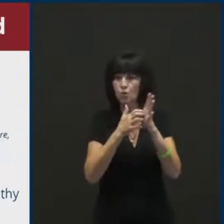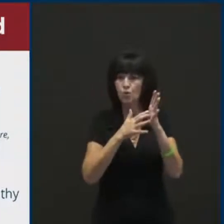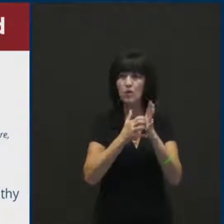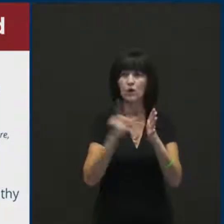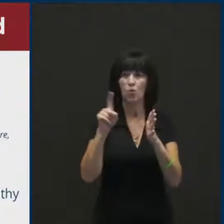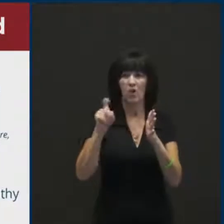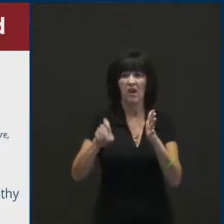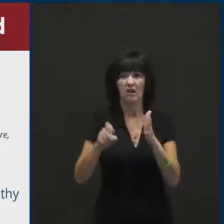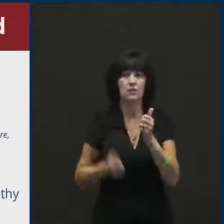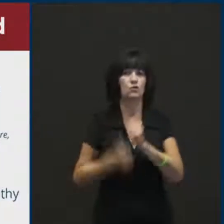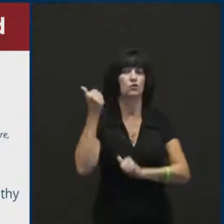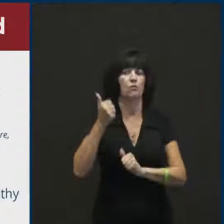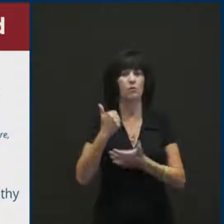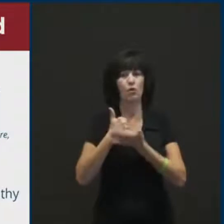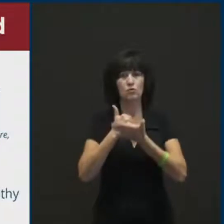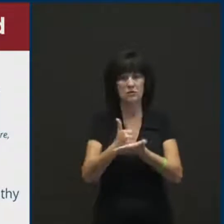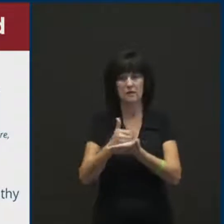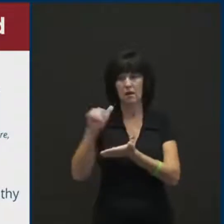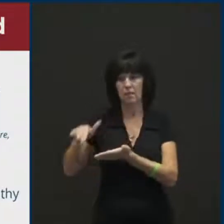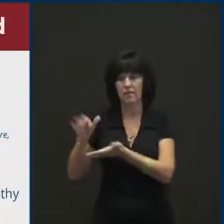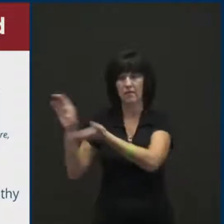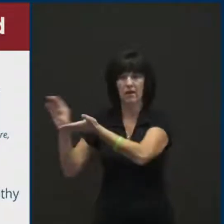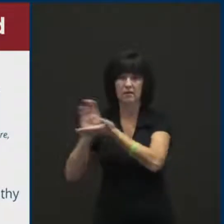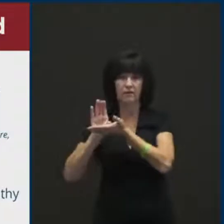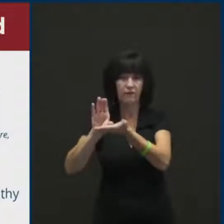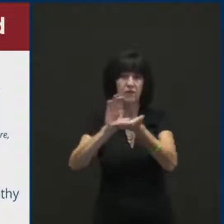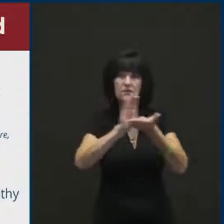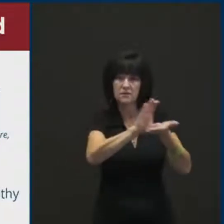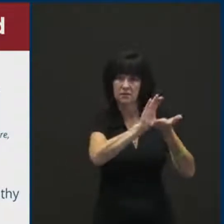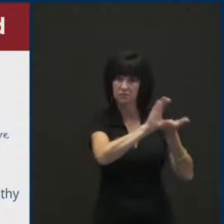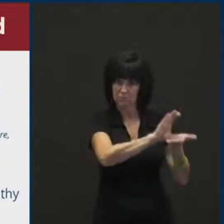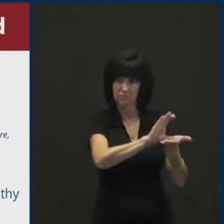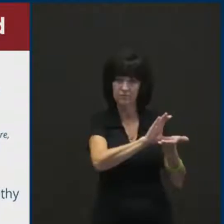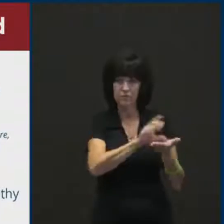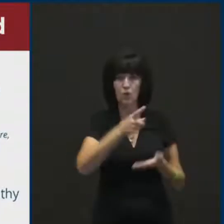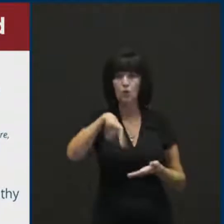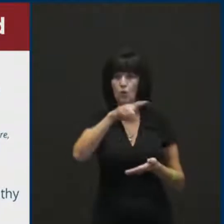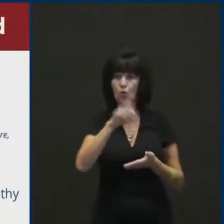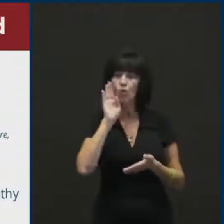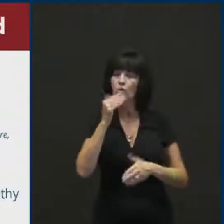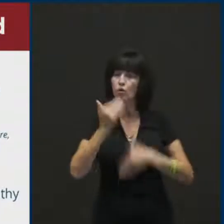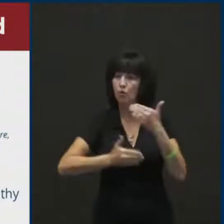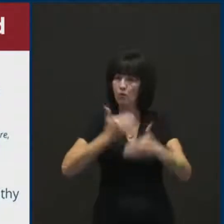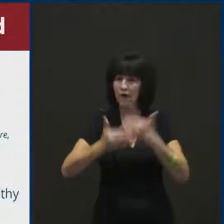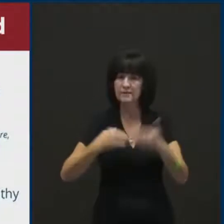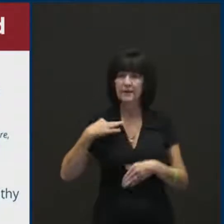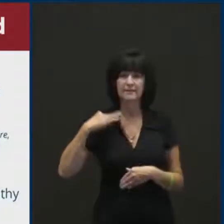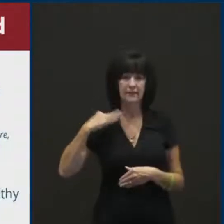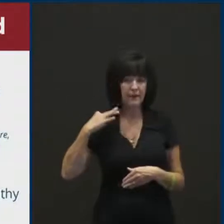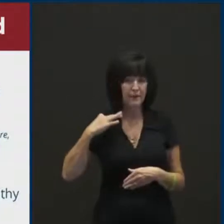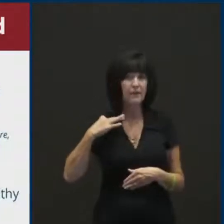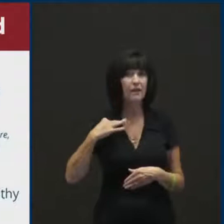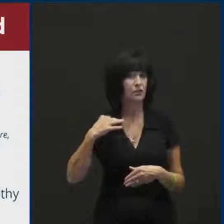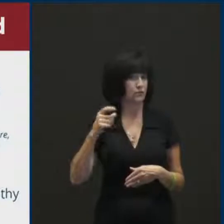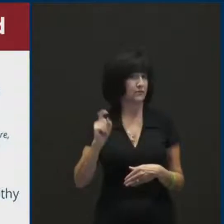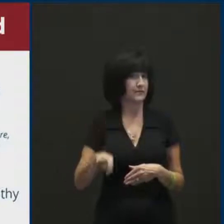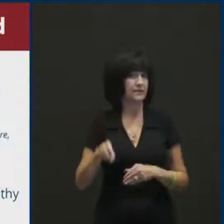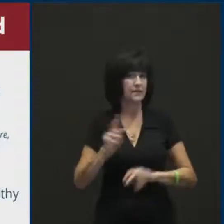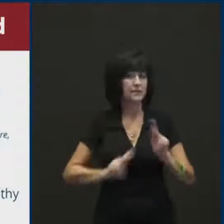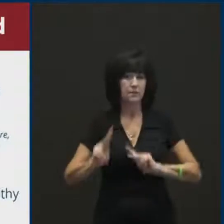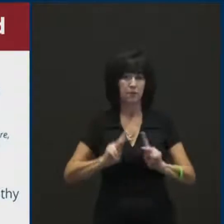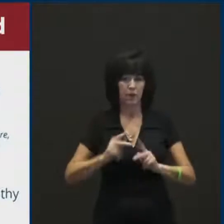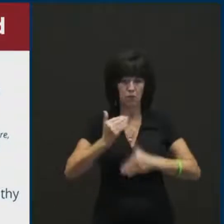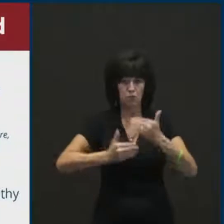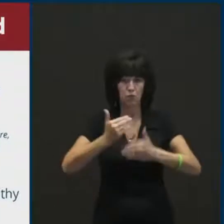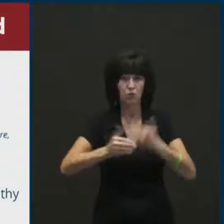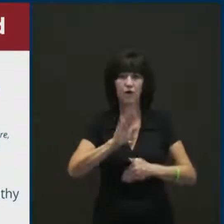so Healthy Communities Delaware and Public Health will work to provide application and implementation support to make sure that these entities are able